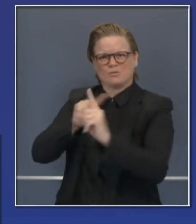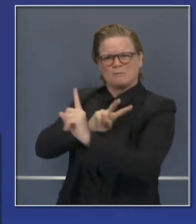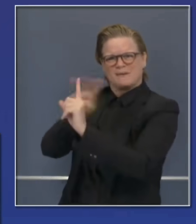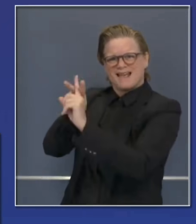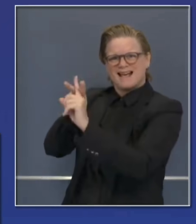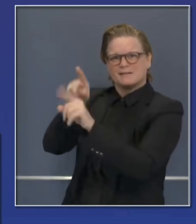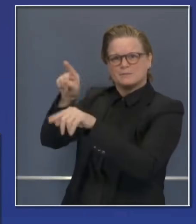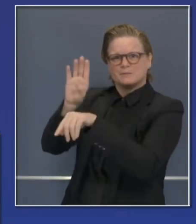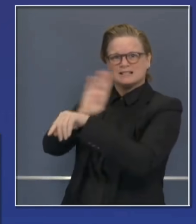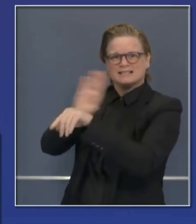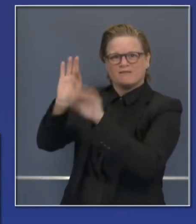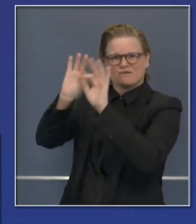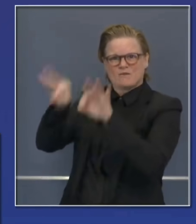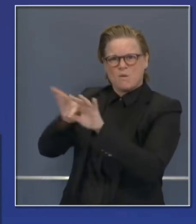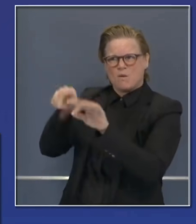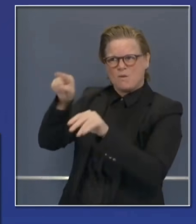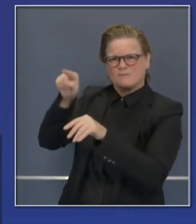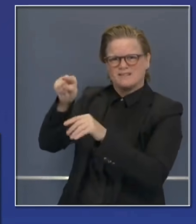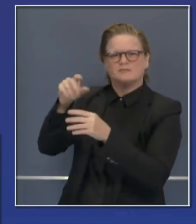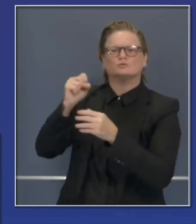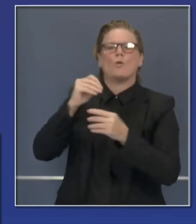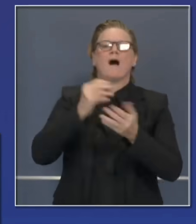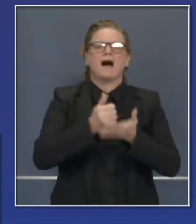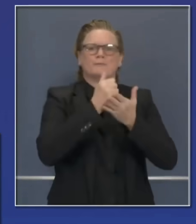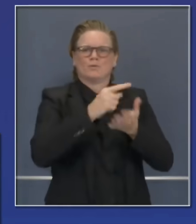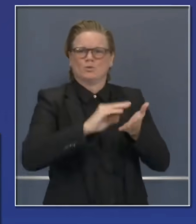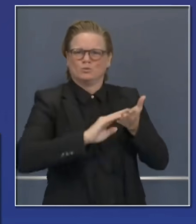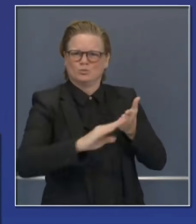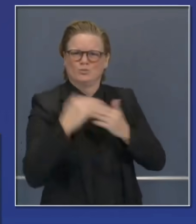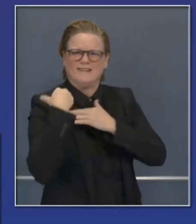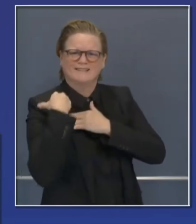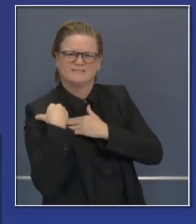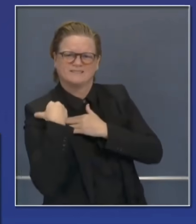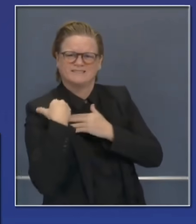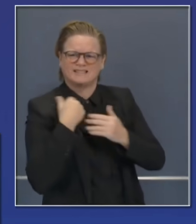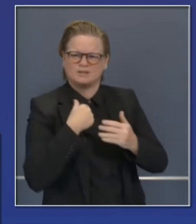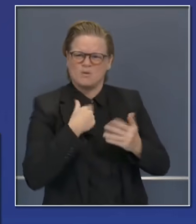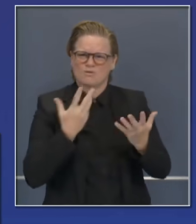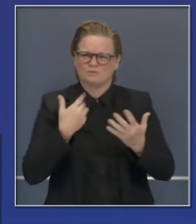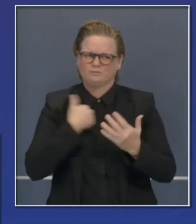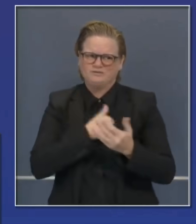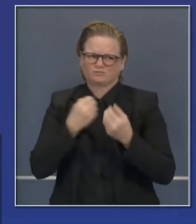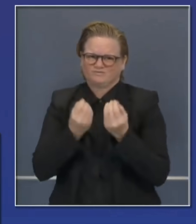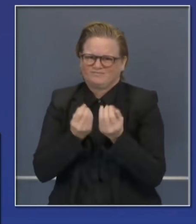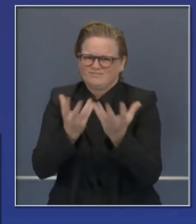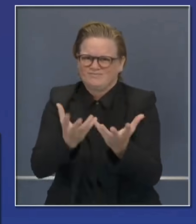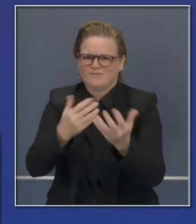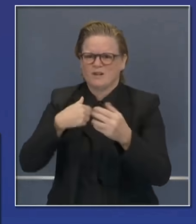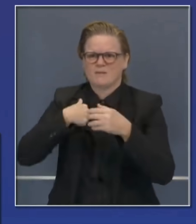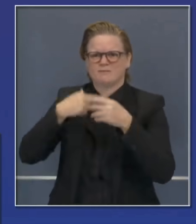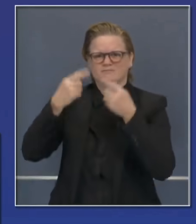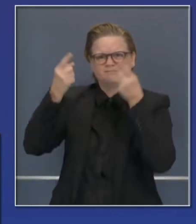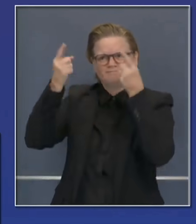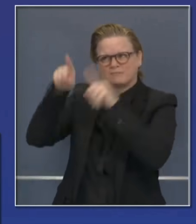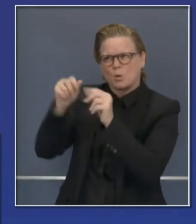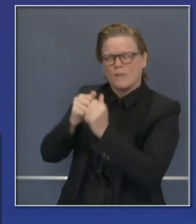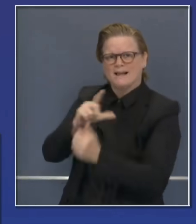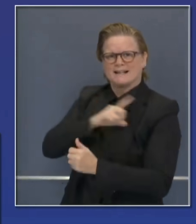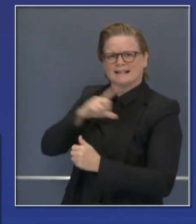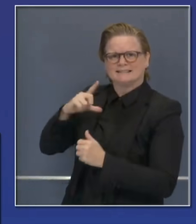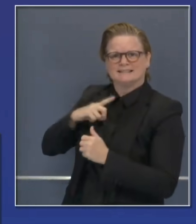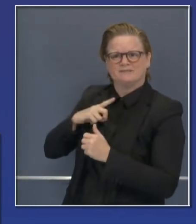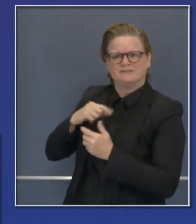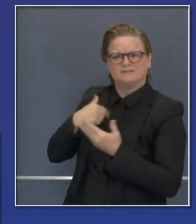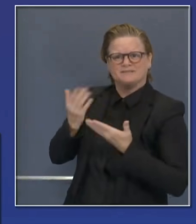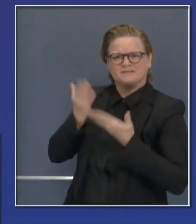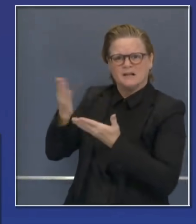partnership with the legislature. This is money that we're going to get out right away, $500 million. I want to thank legislative leaders over the